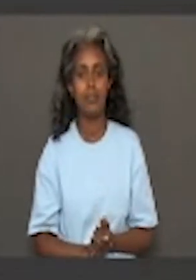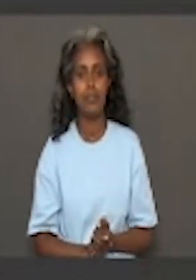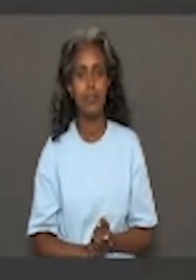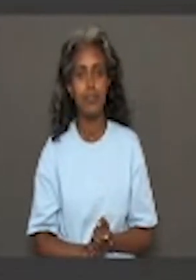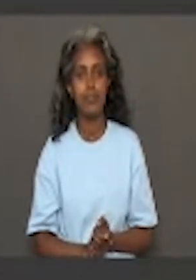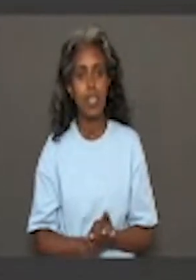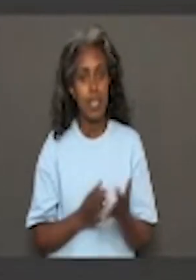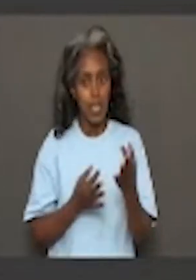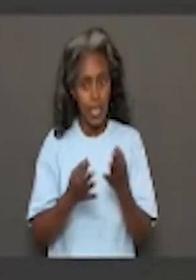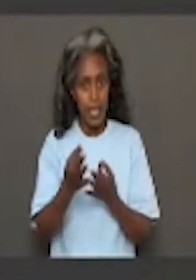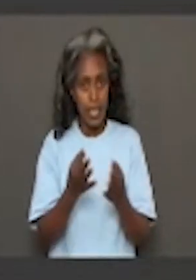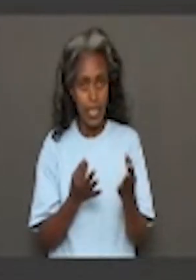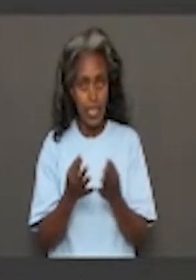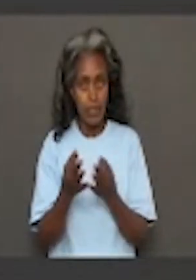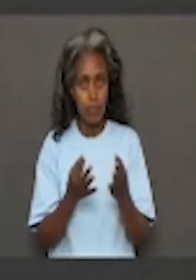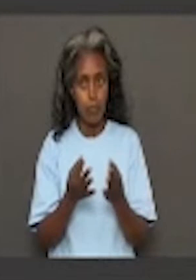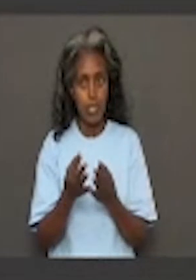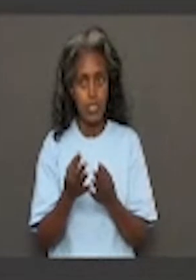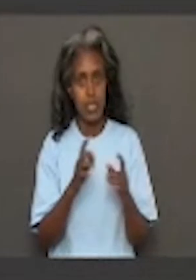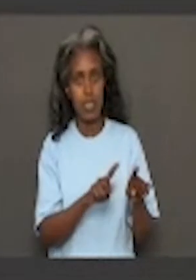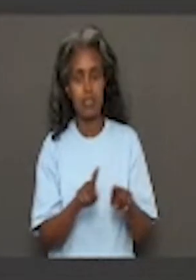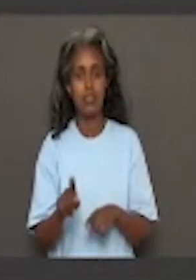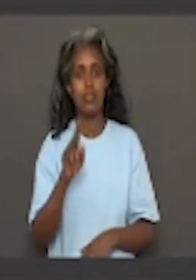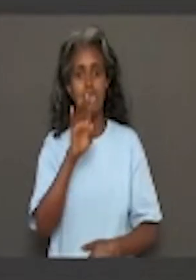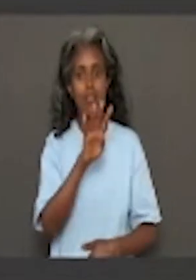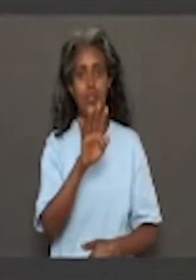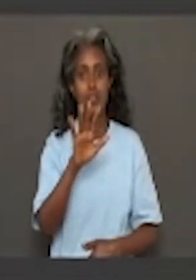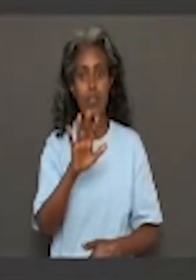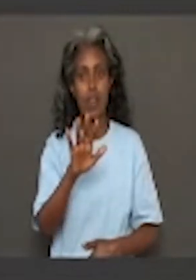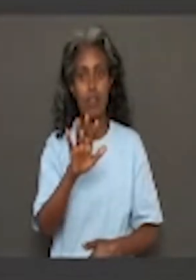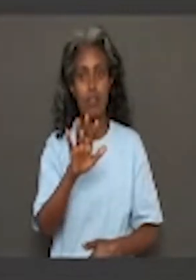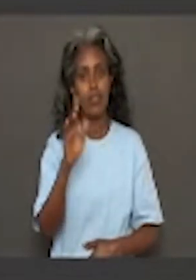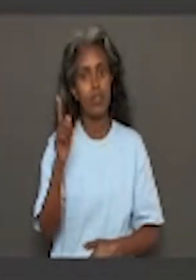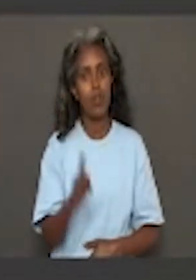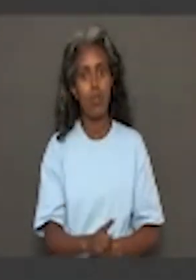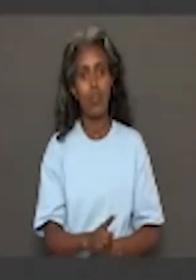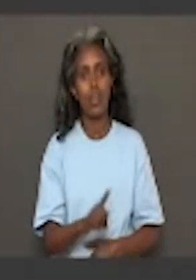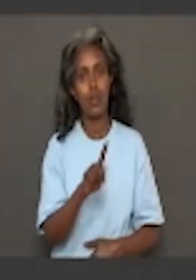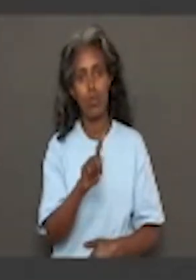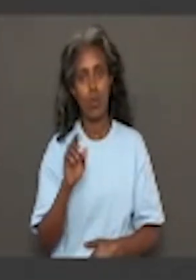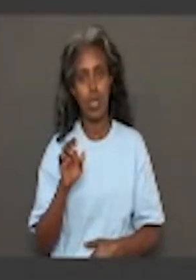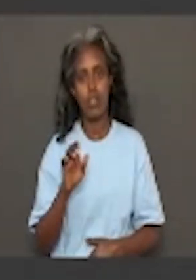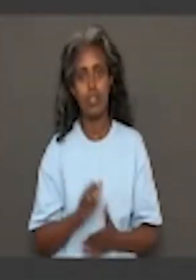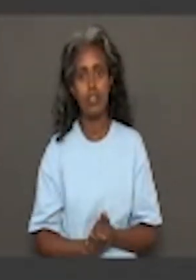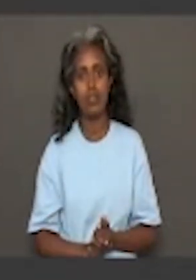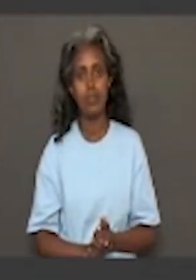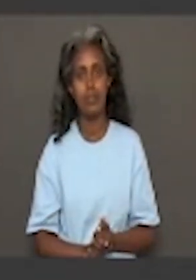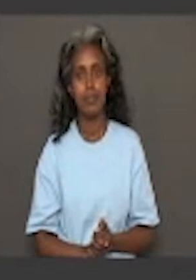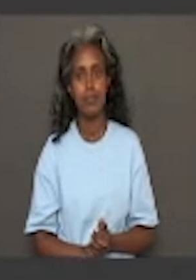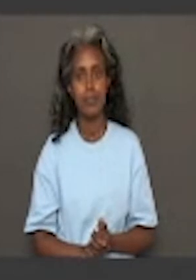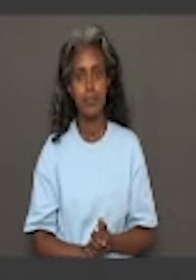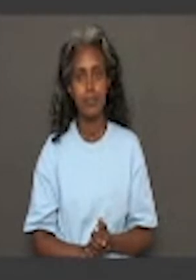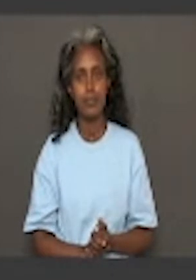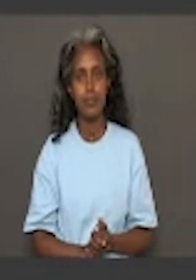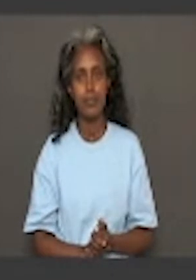0.45 is expressed as 45 over